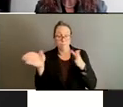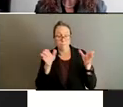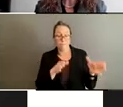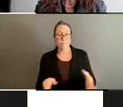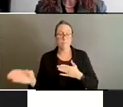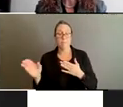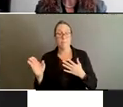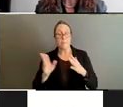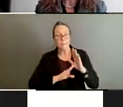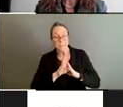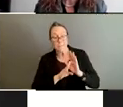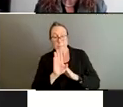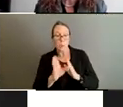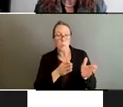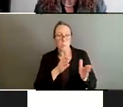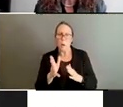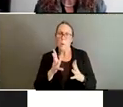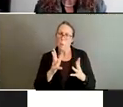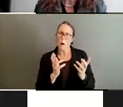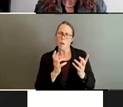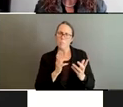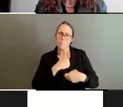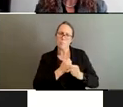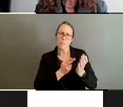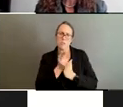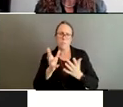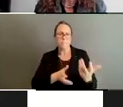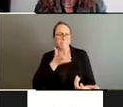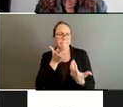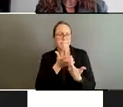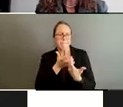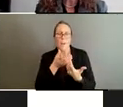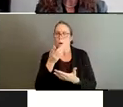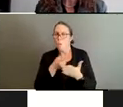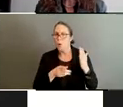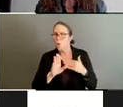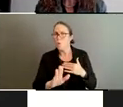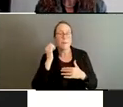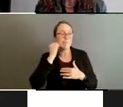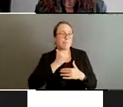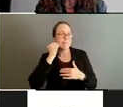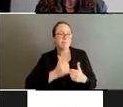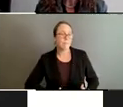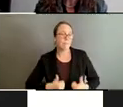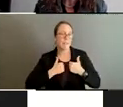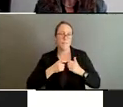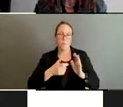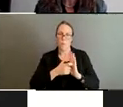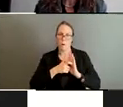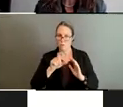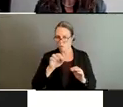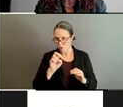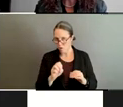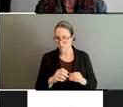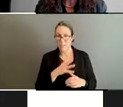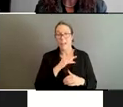your plan, you want to tailor it to what your specific daily living needs are and what your responsibilities are. And like I